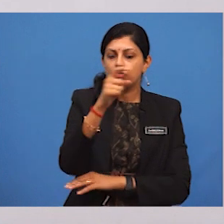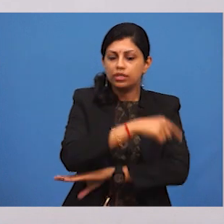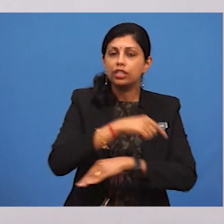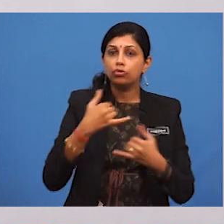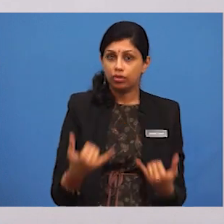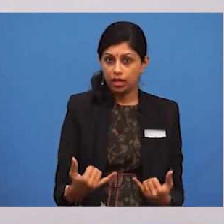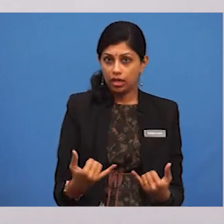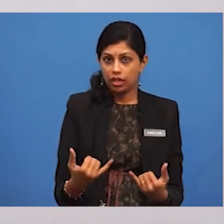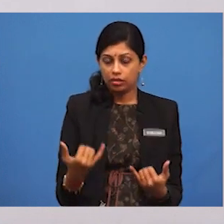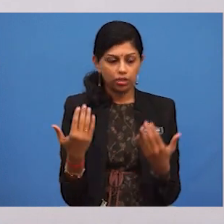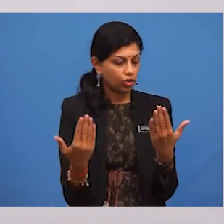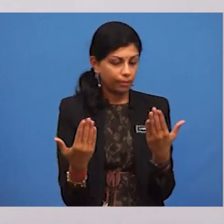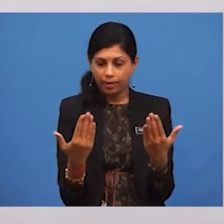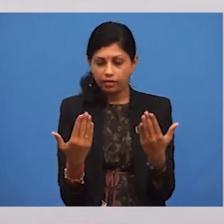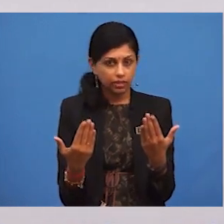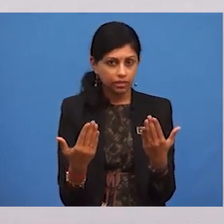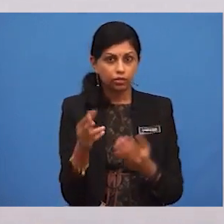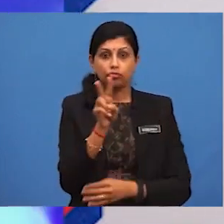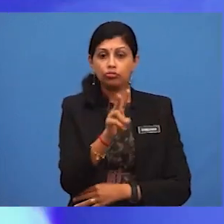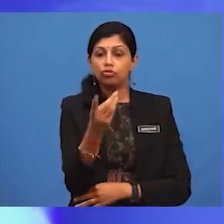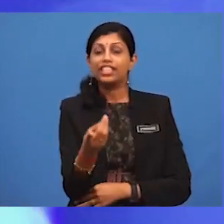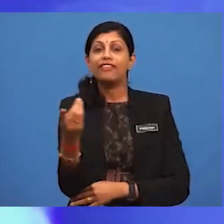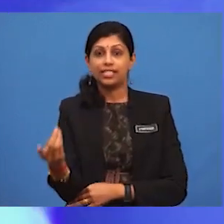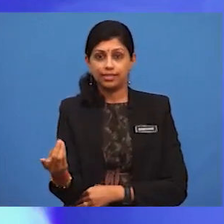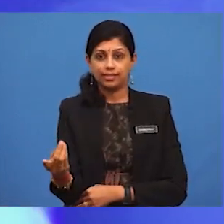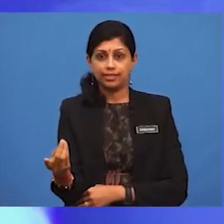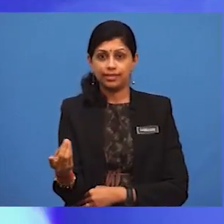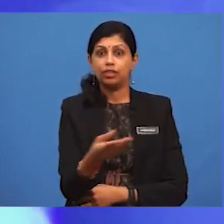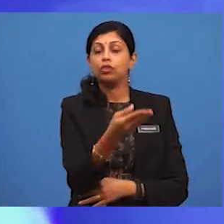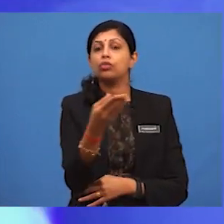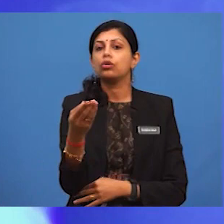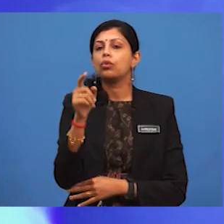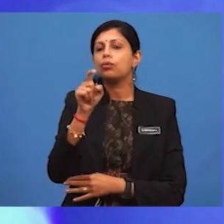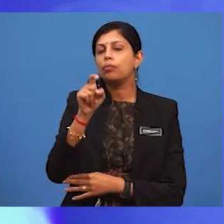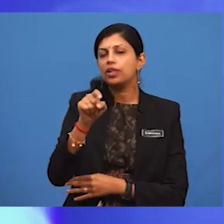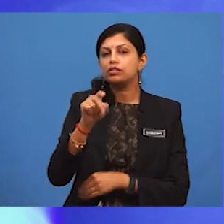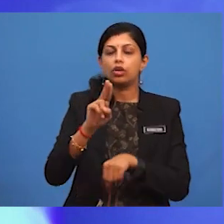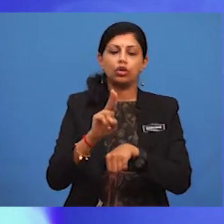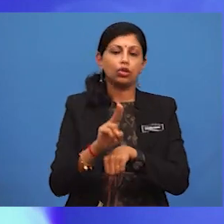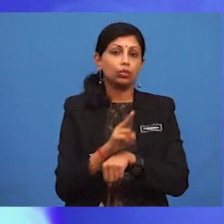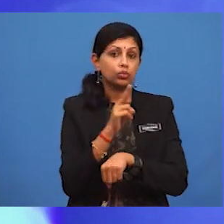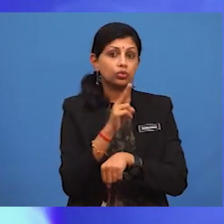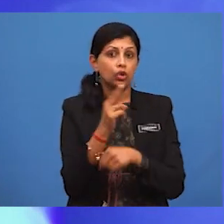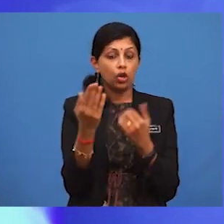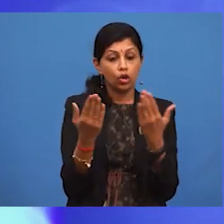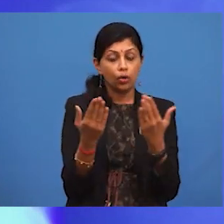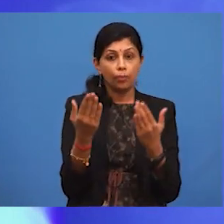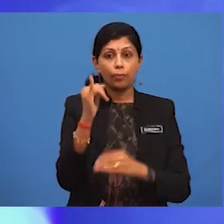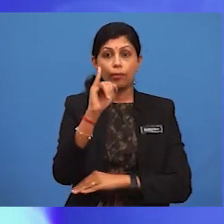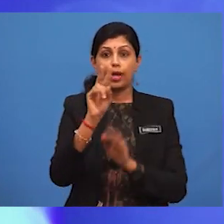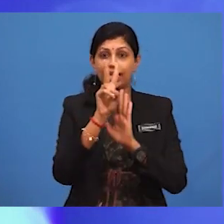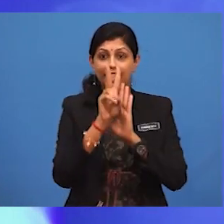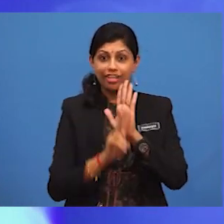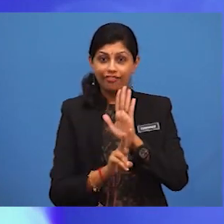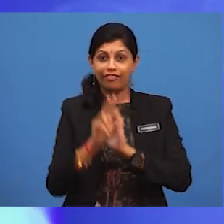comparison between two devices. You are expected to use comparative